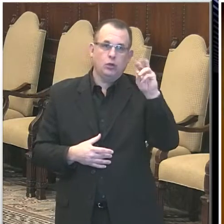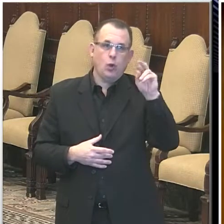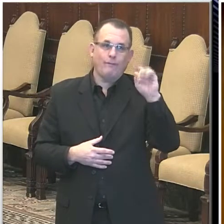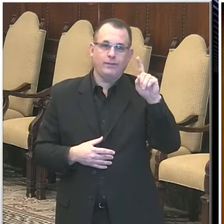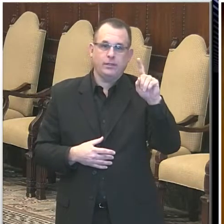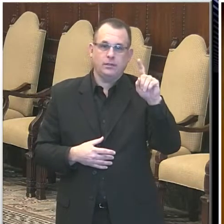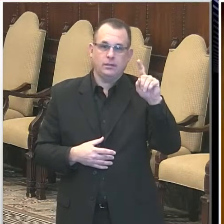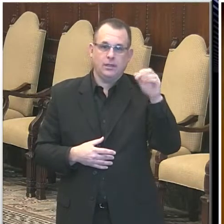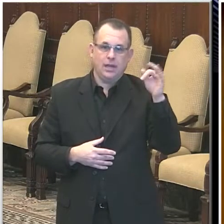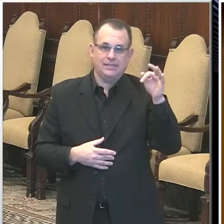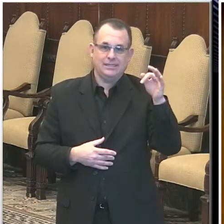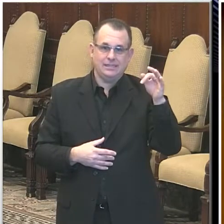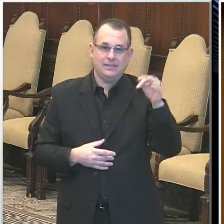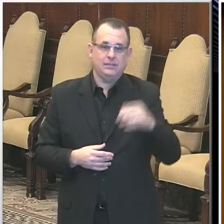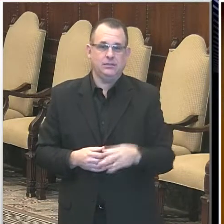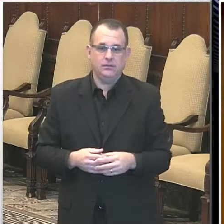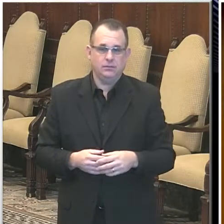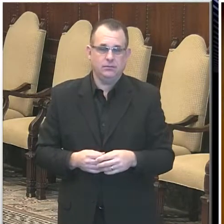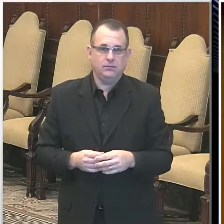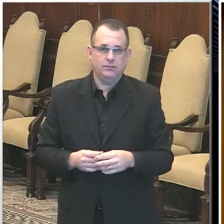phila.gov/COVID-19. That's